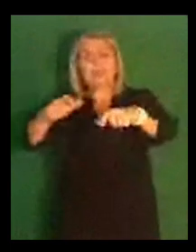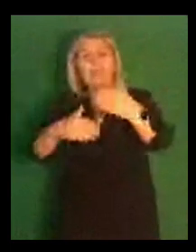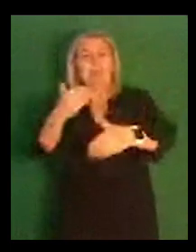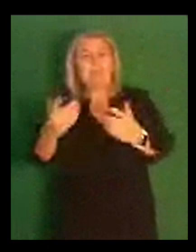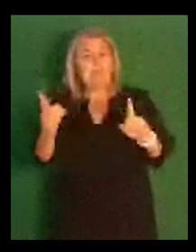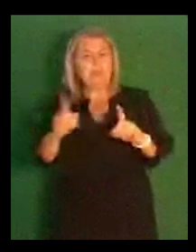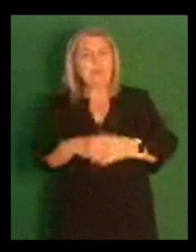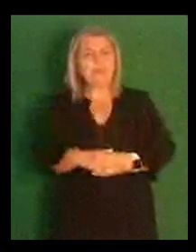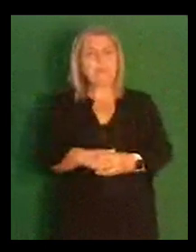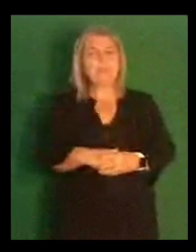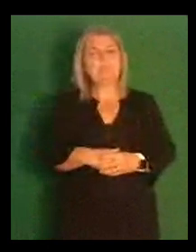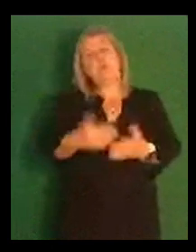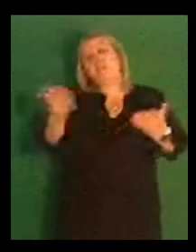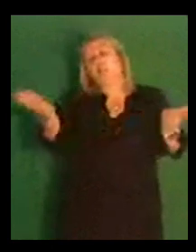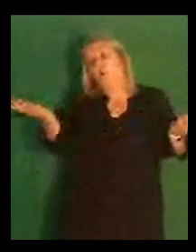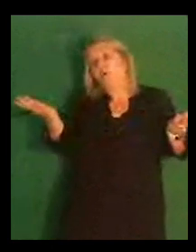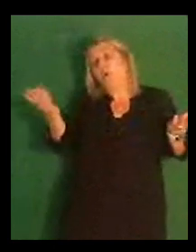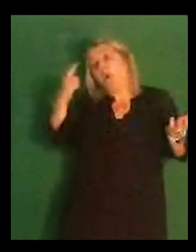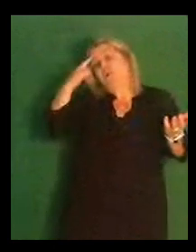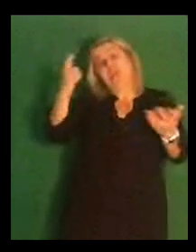Or we can think about that another day.